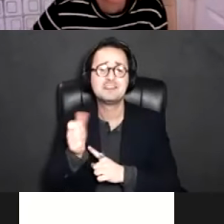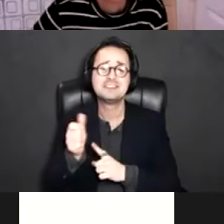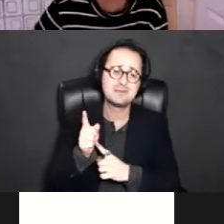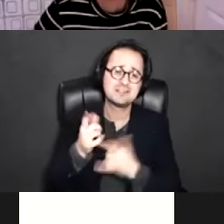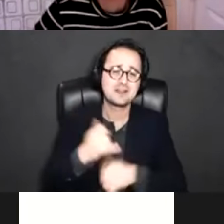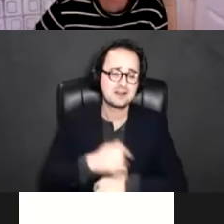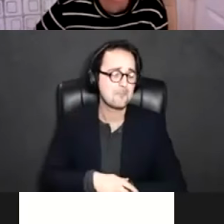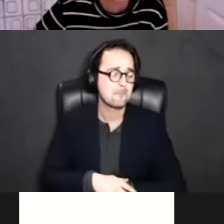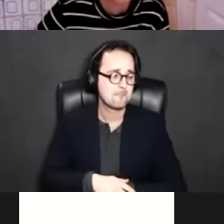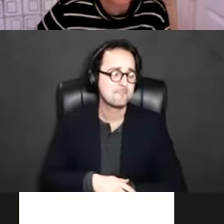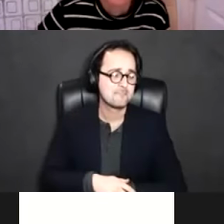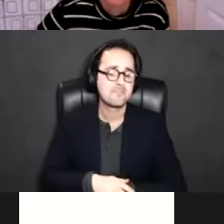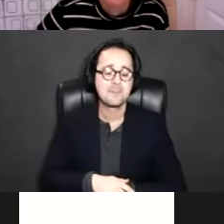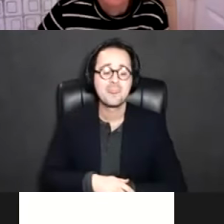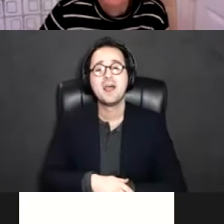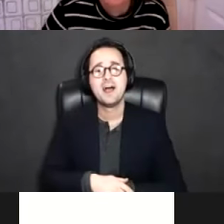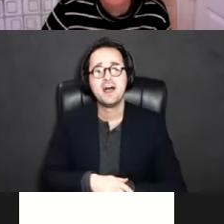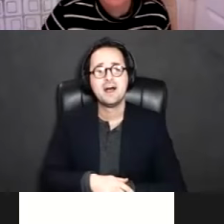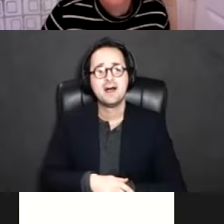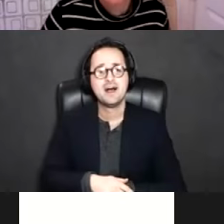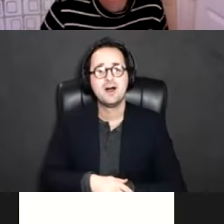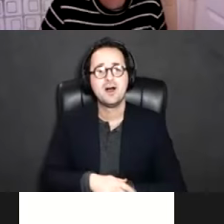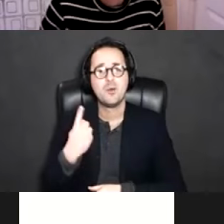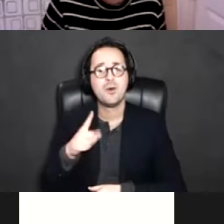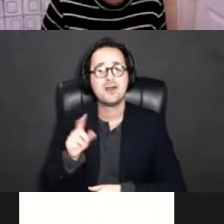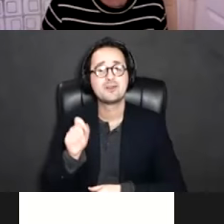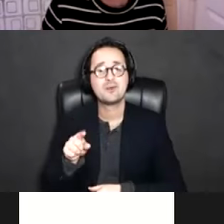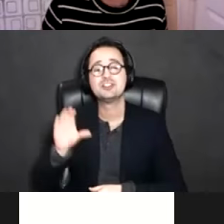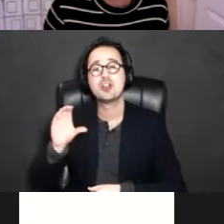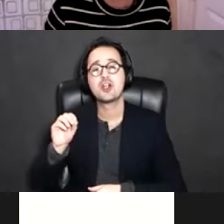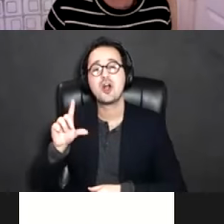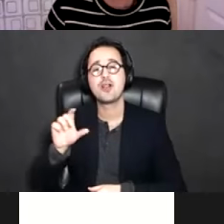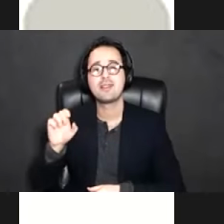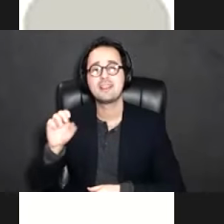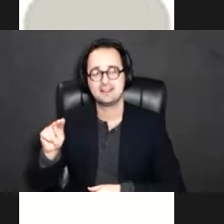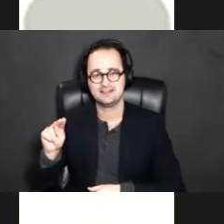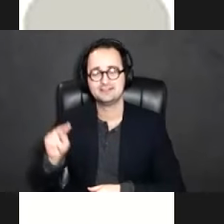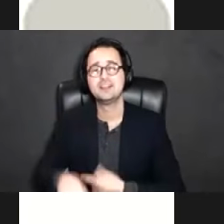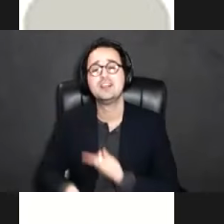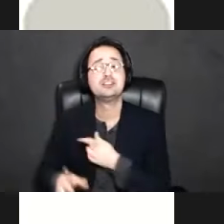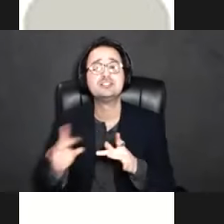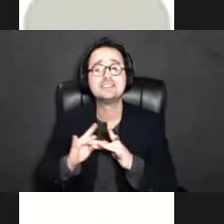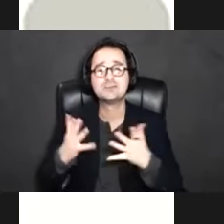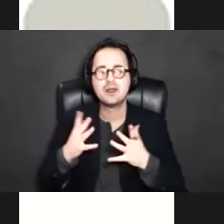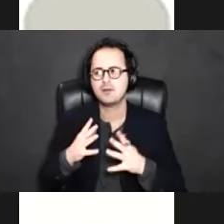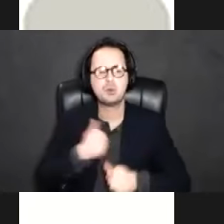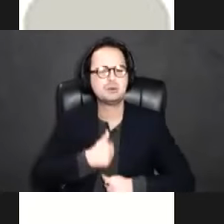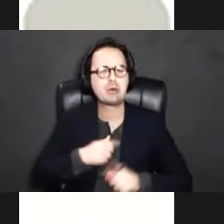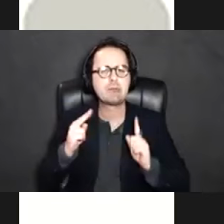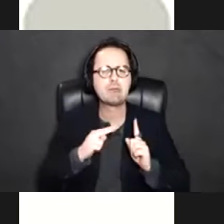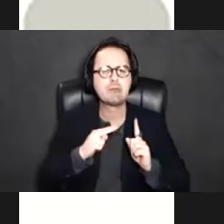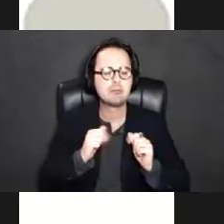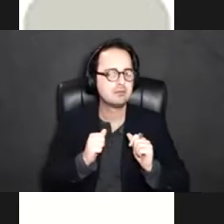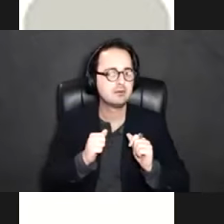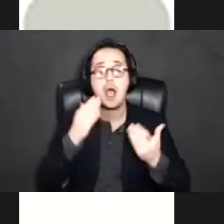great, thank you. So one question is from Colleen Mercado, and she says, or I'm sorry, well, I don't know the